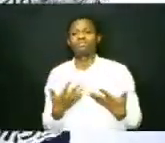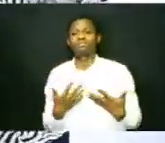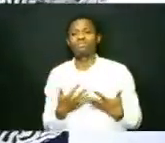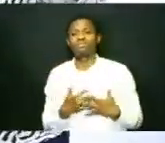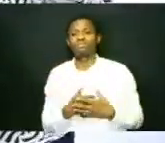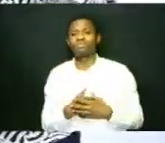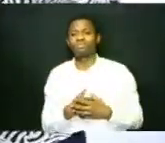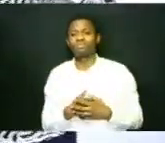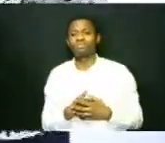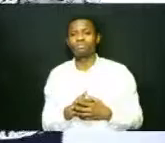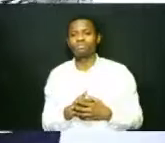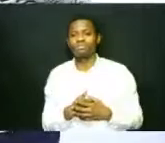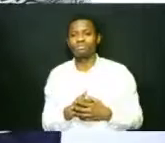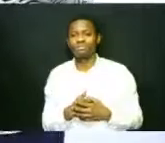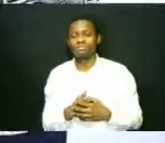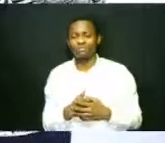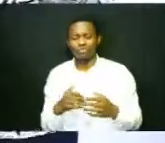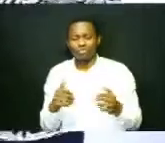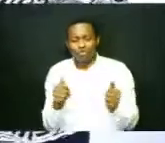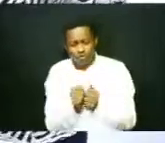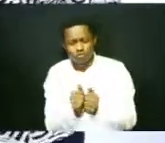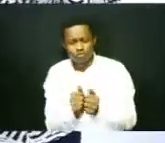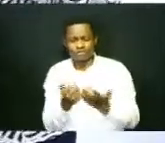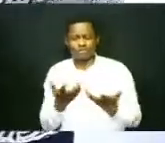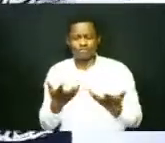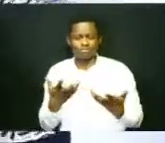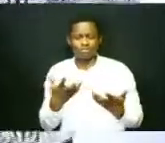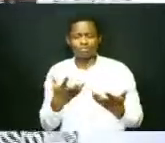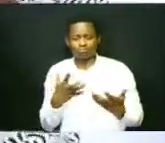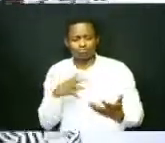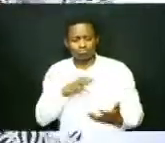fears. With creation and conception and